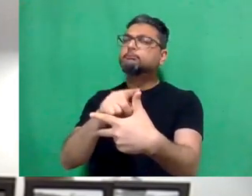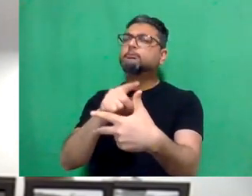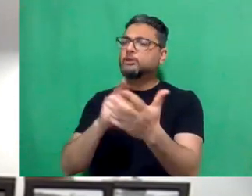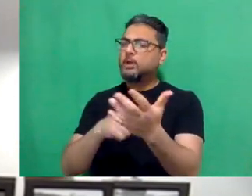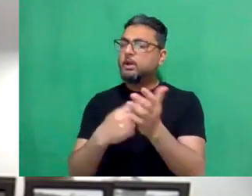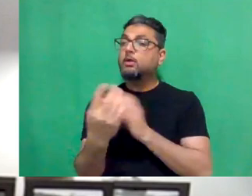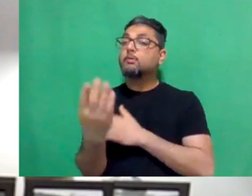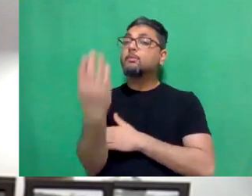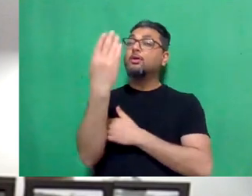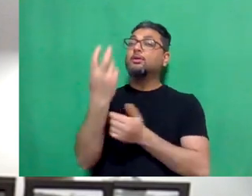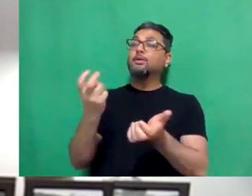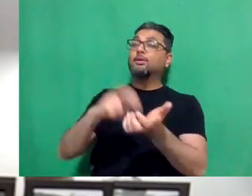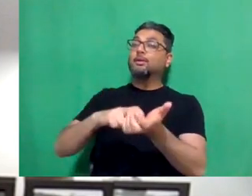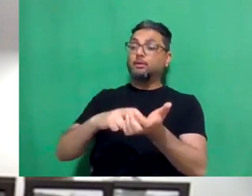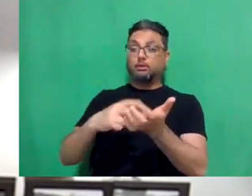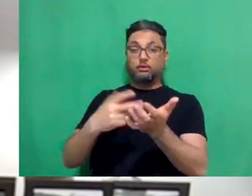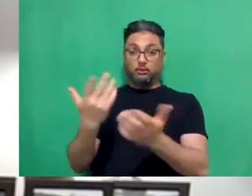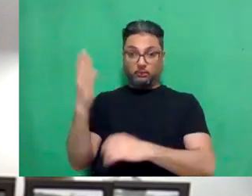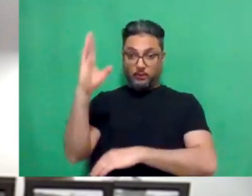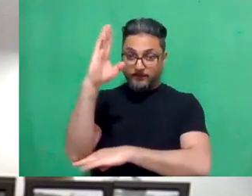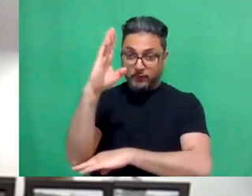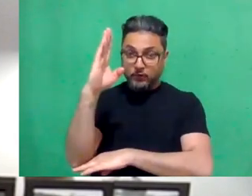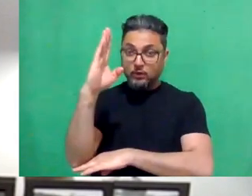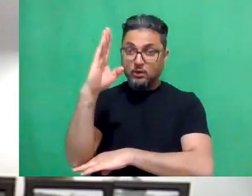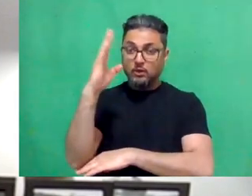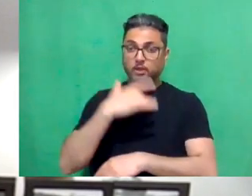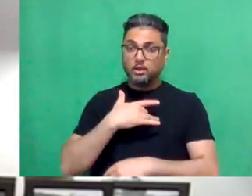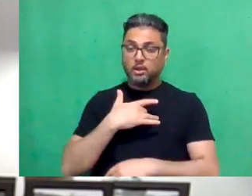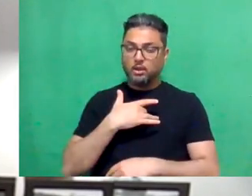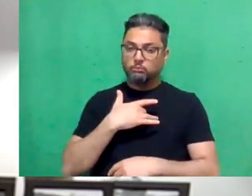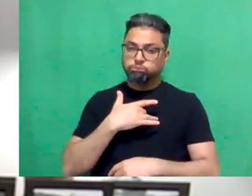maybe some afternoons where you have a choice to either show